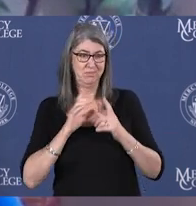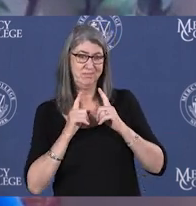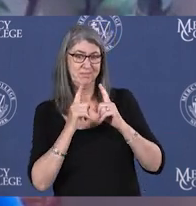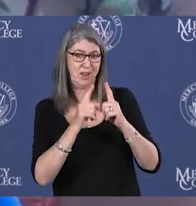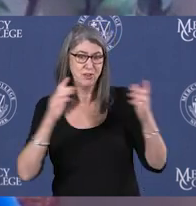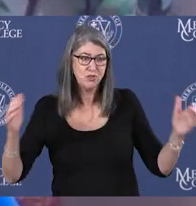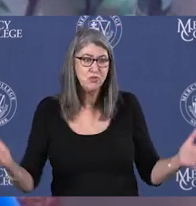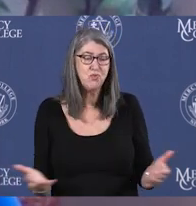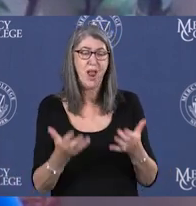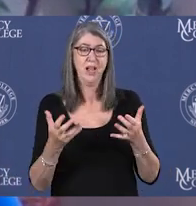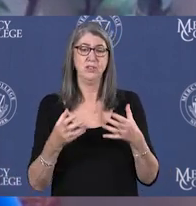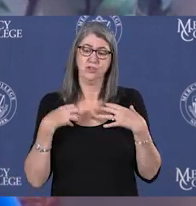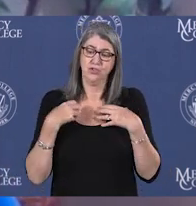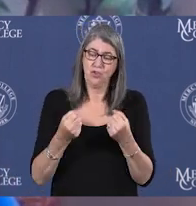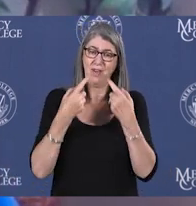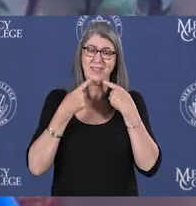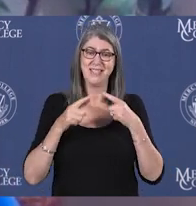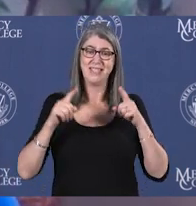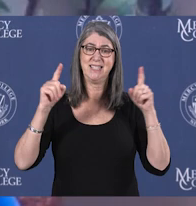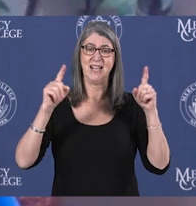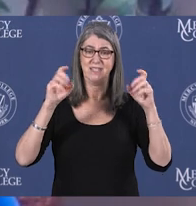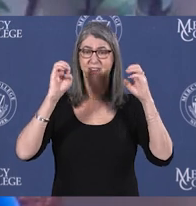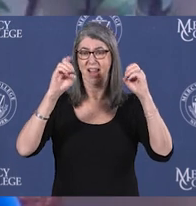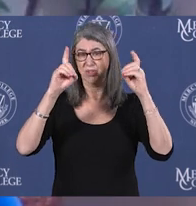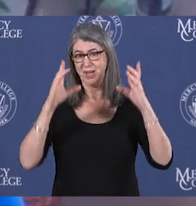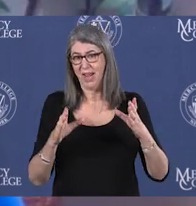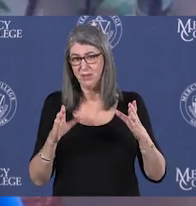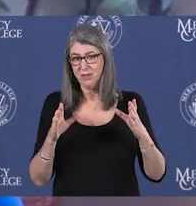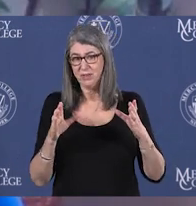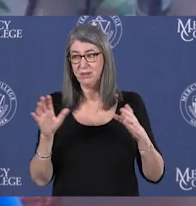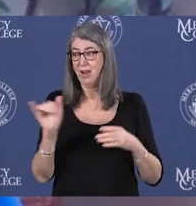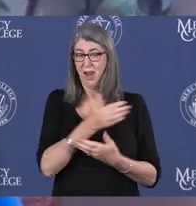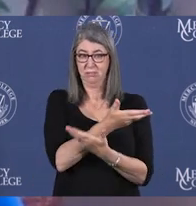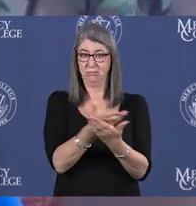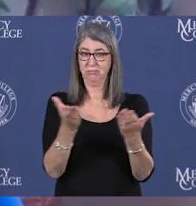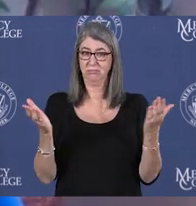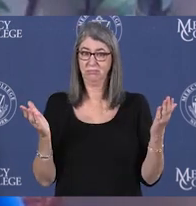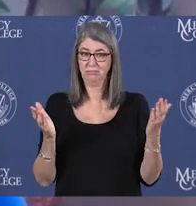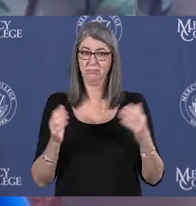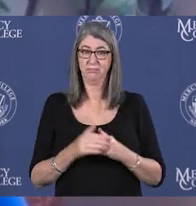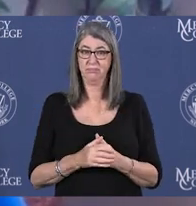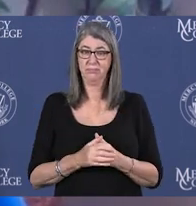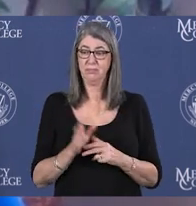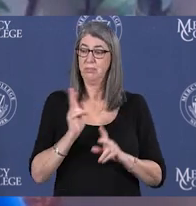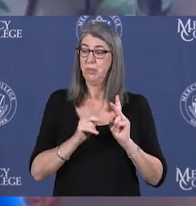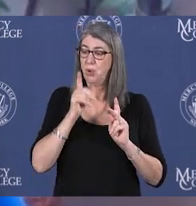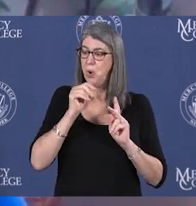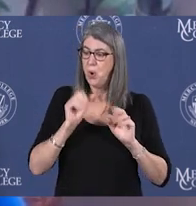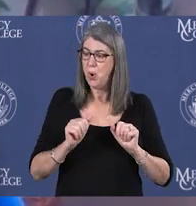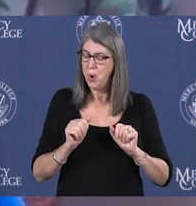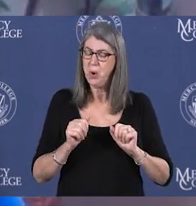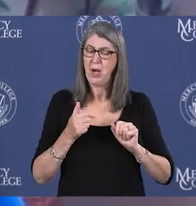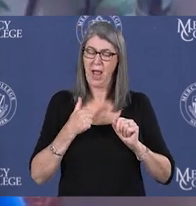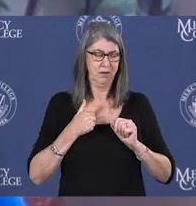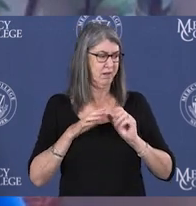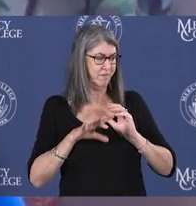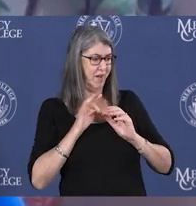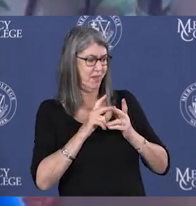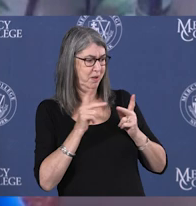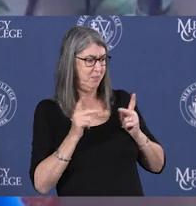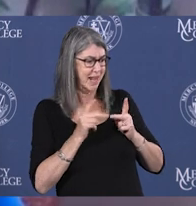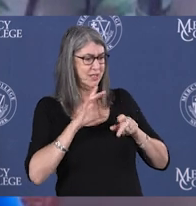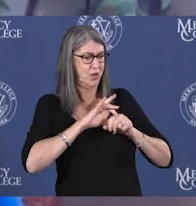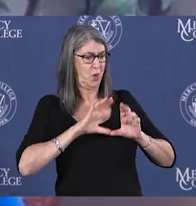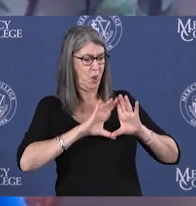to raise strong and successful educators like yourselves. People who can take their place in a